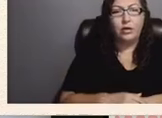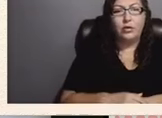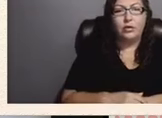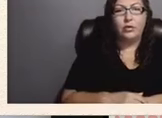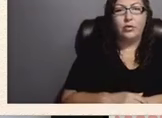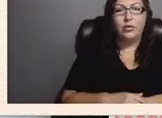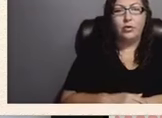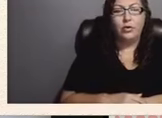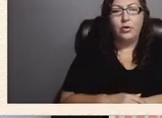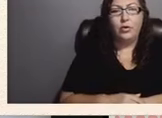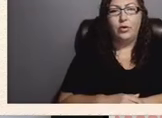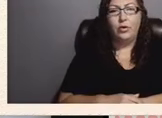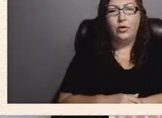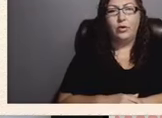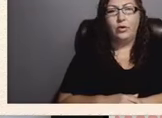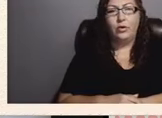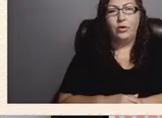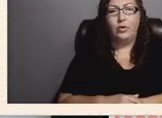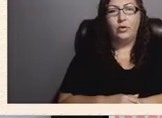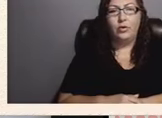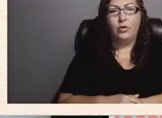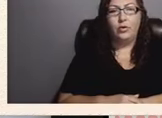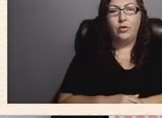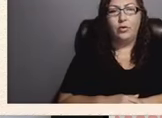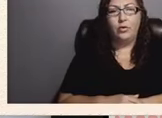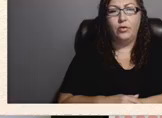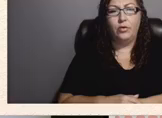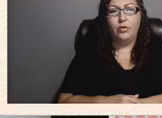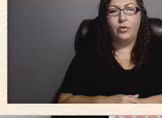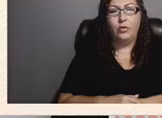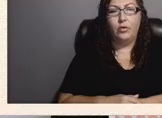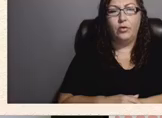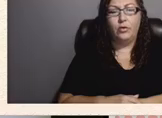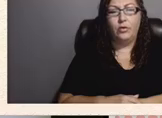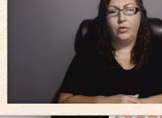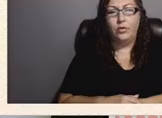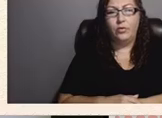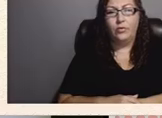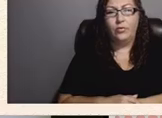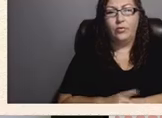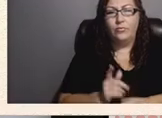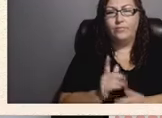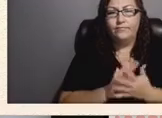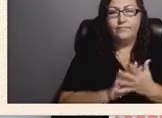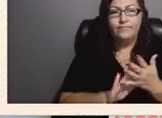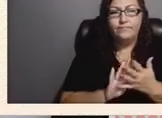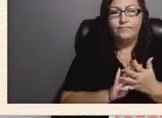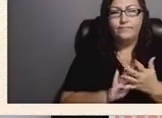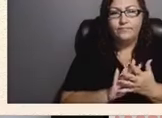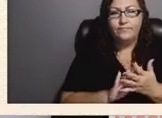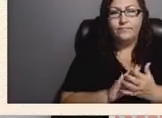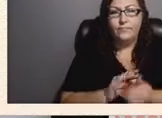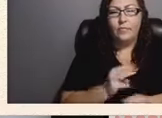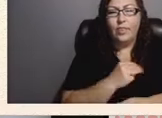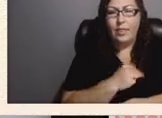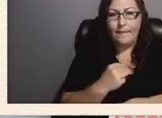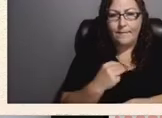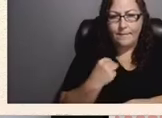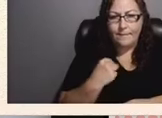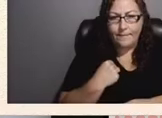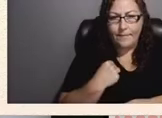preaching, who there wasn't the daughter, one of the members, it wasn't the